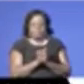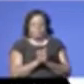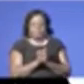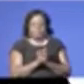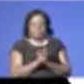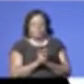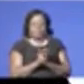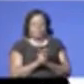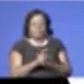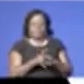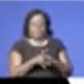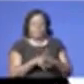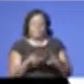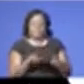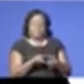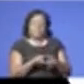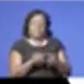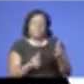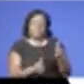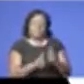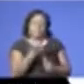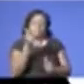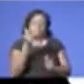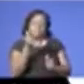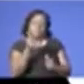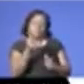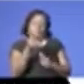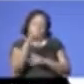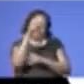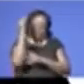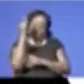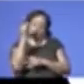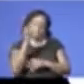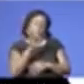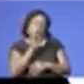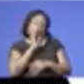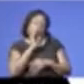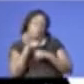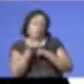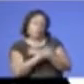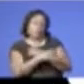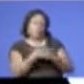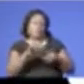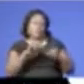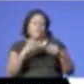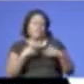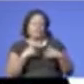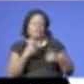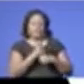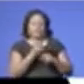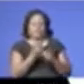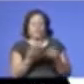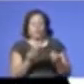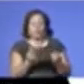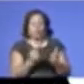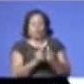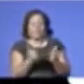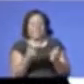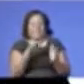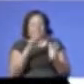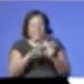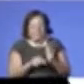like most government agencies, the Broadcasting Corporation will have to make do with less this upcoming fiscal year. This in light of the request